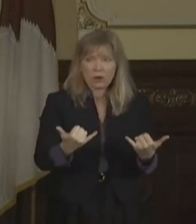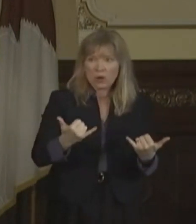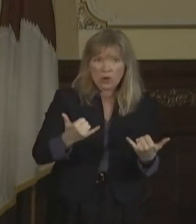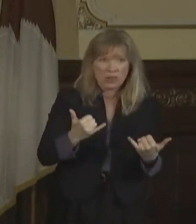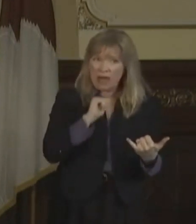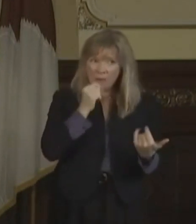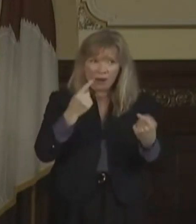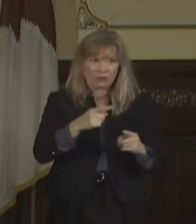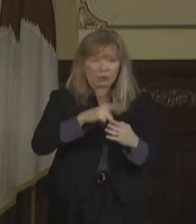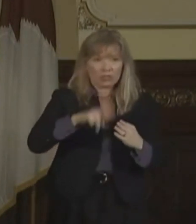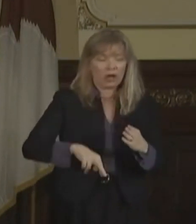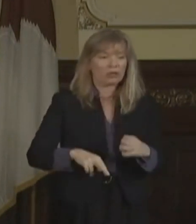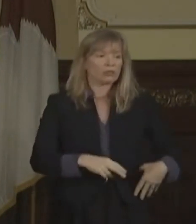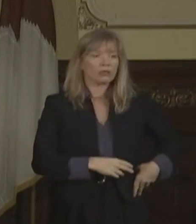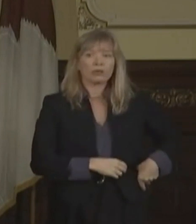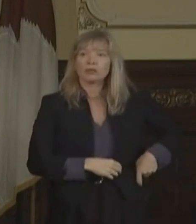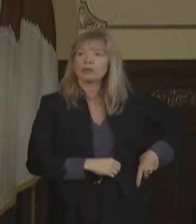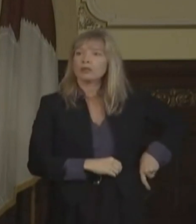happen as a result of that.